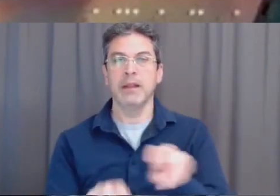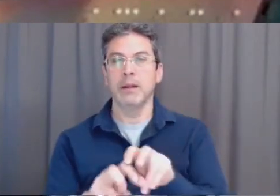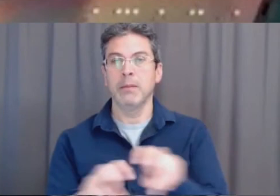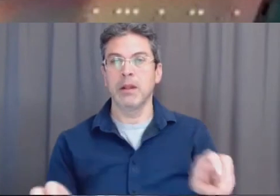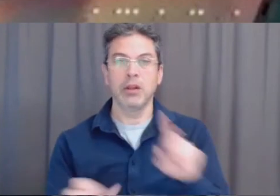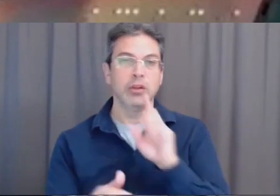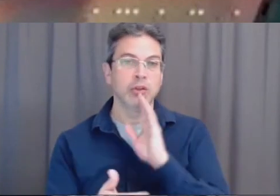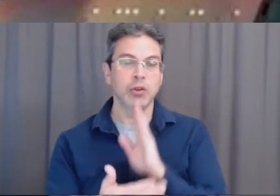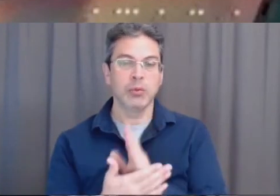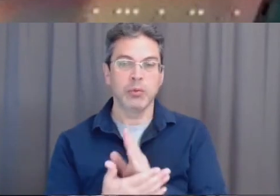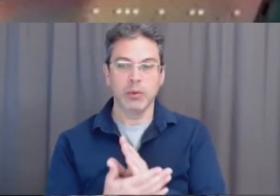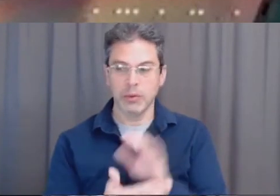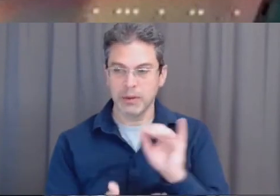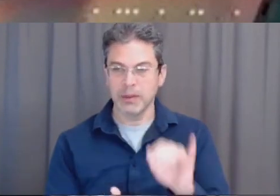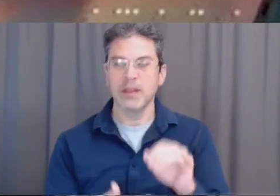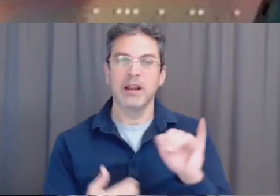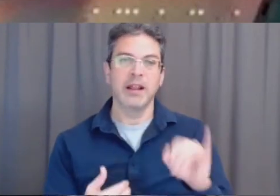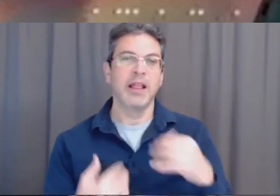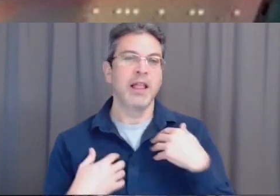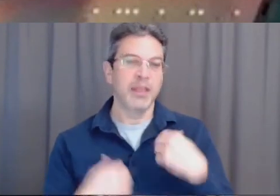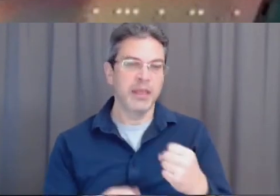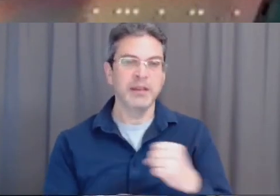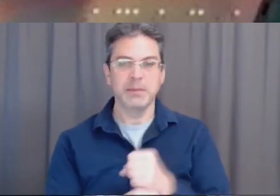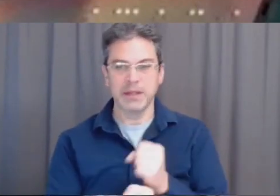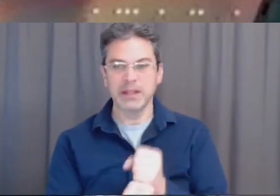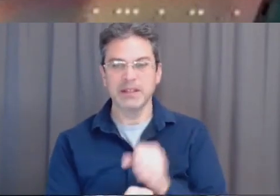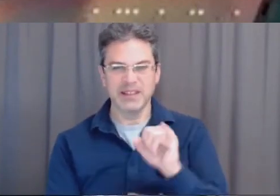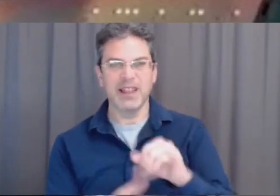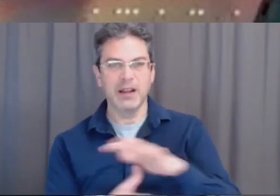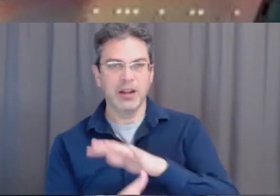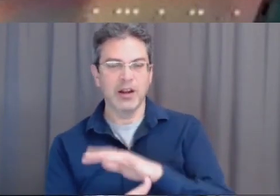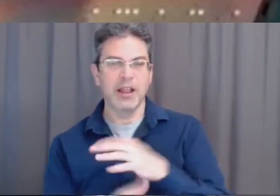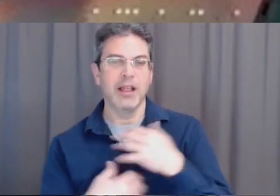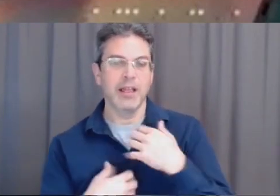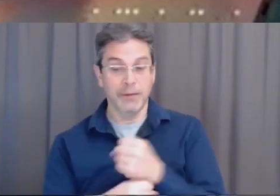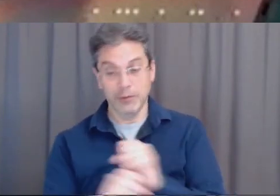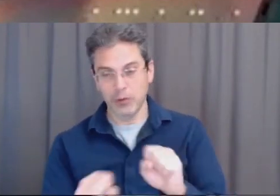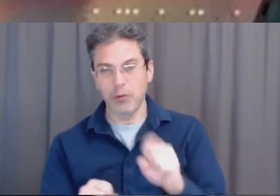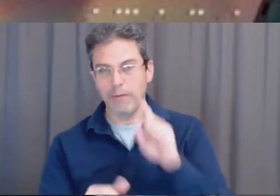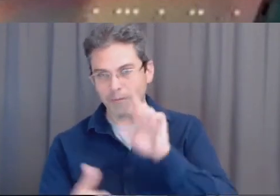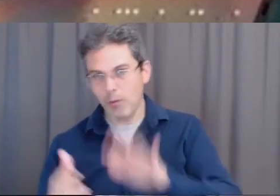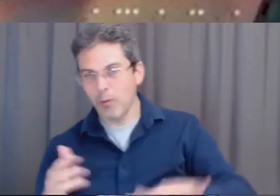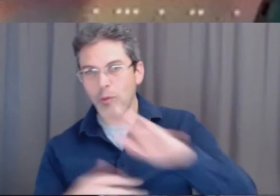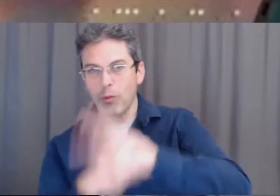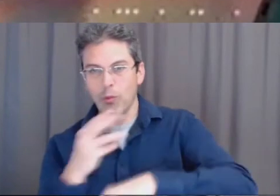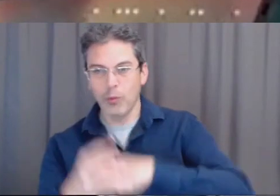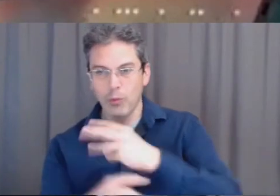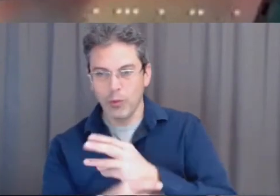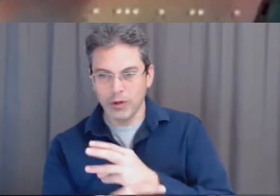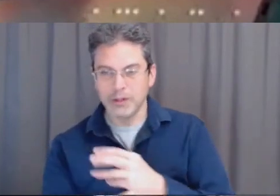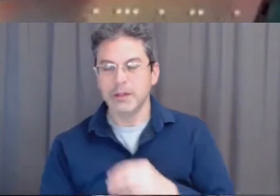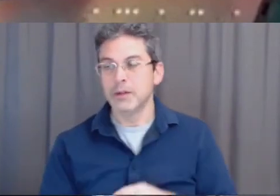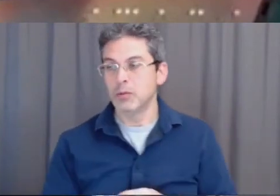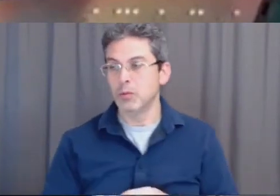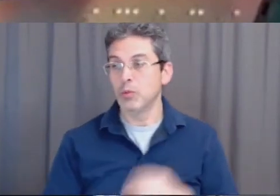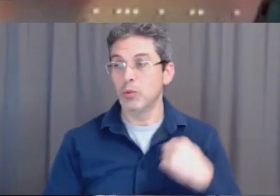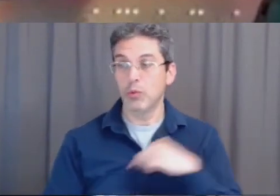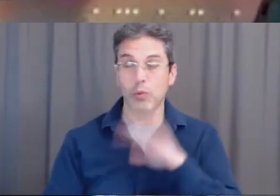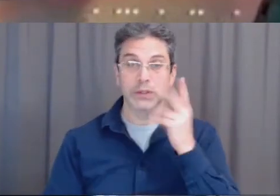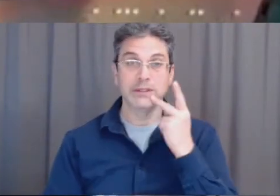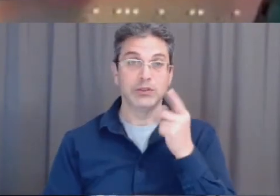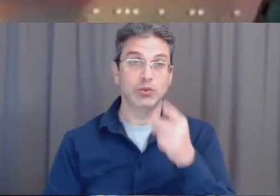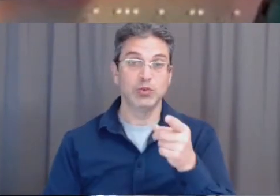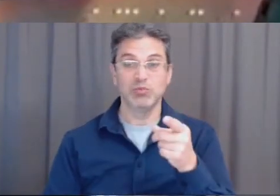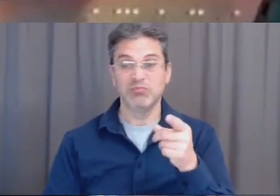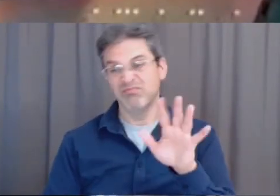Masks Great Again, Health and Security at Home and Abroad, moderated by Aaron Gibbs and Ron Schott. So we'll see you all in about 10